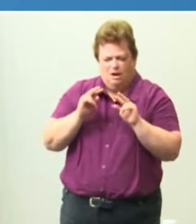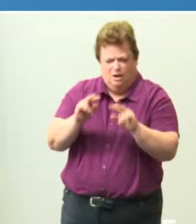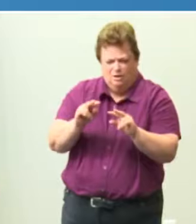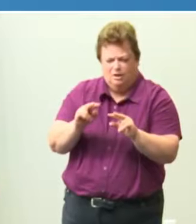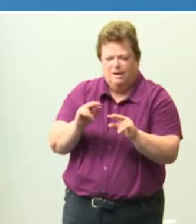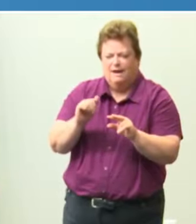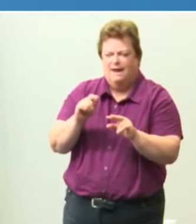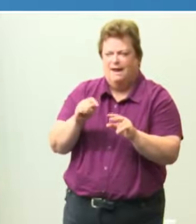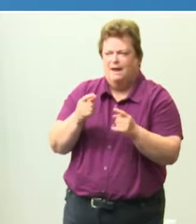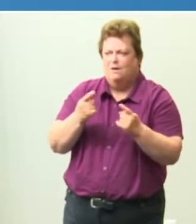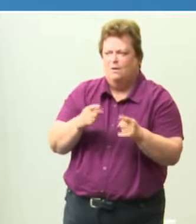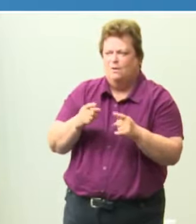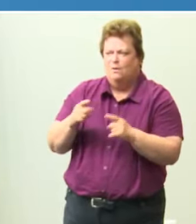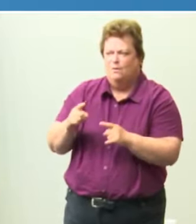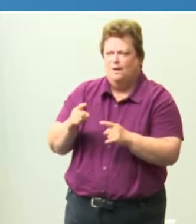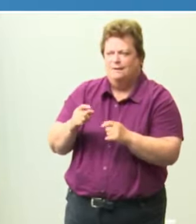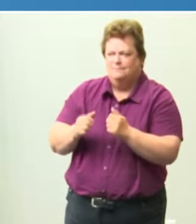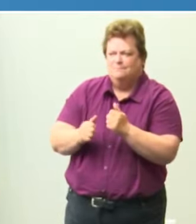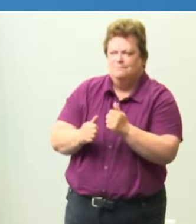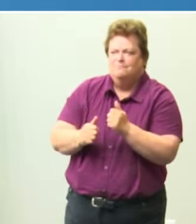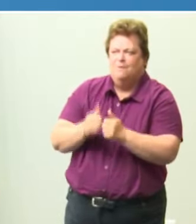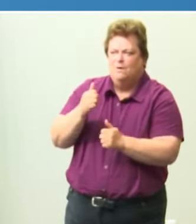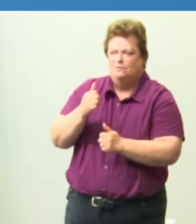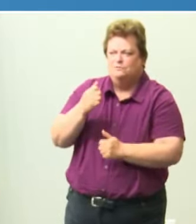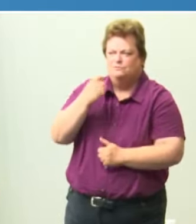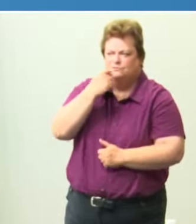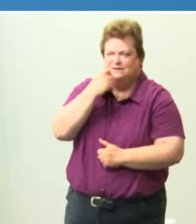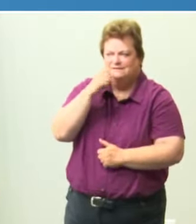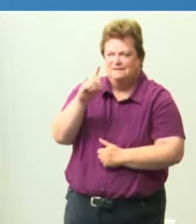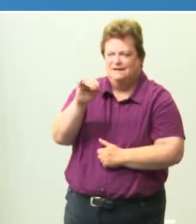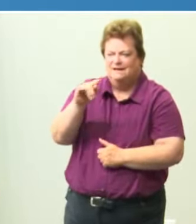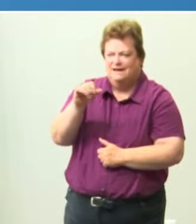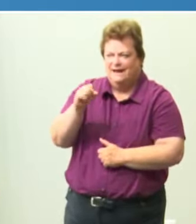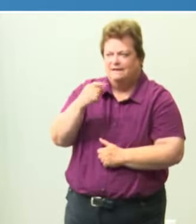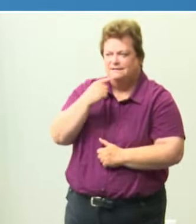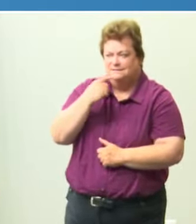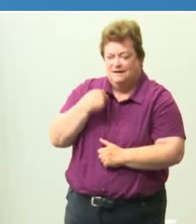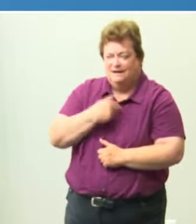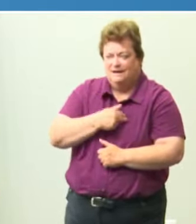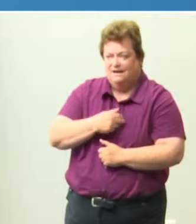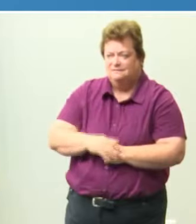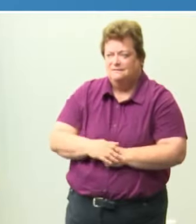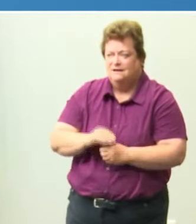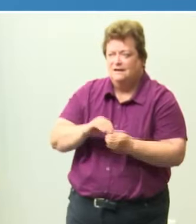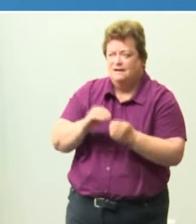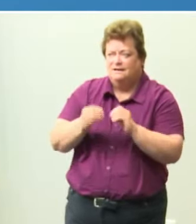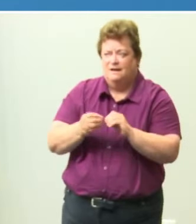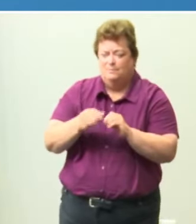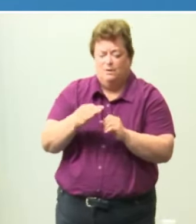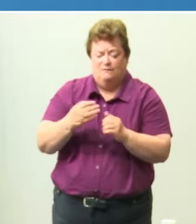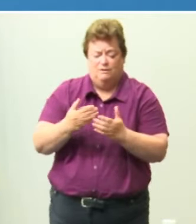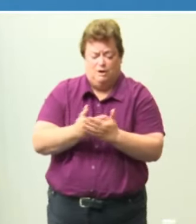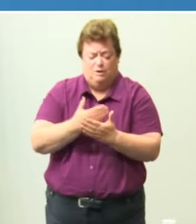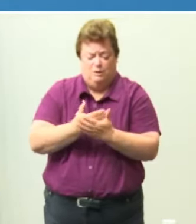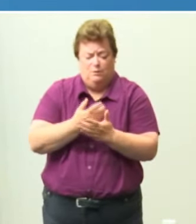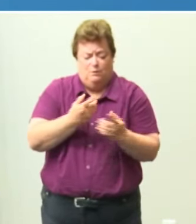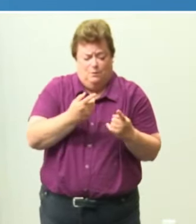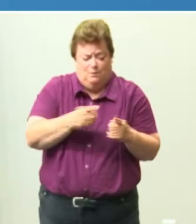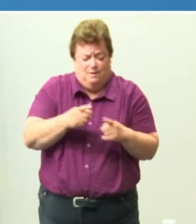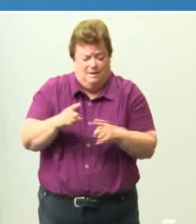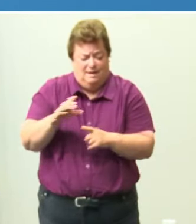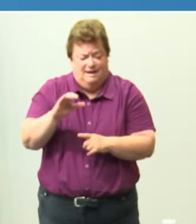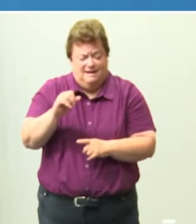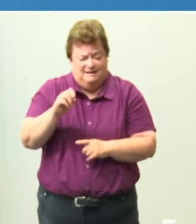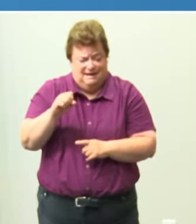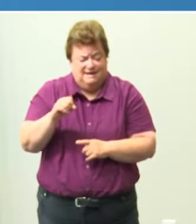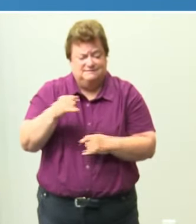at what our most recent data is telling us. The number of new daily cases is still high, but it